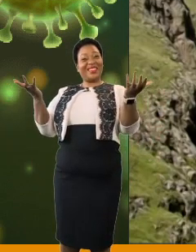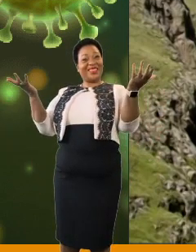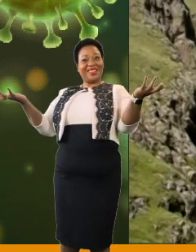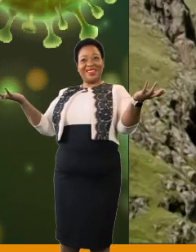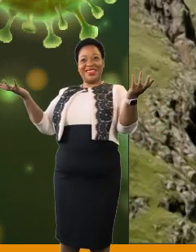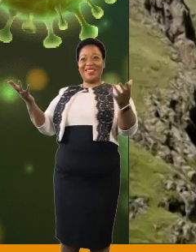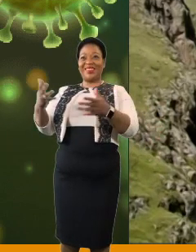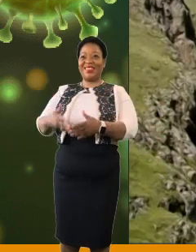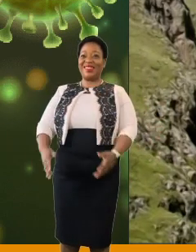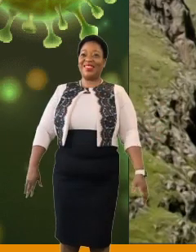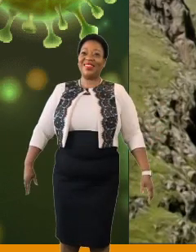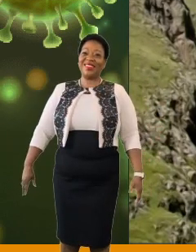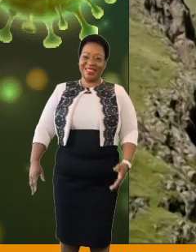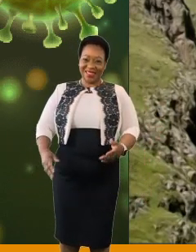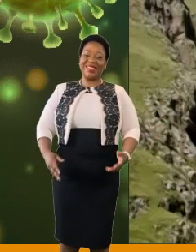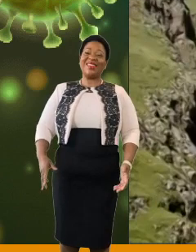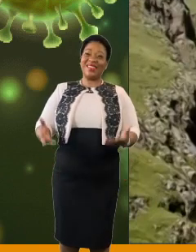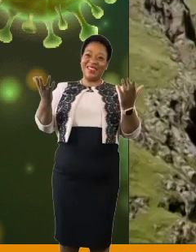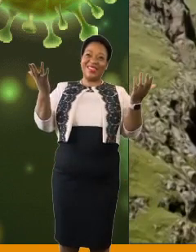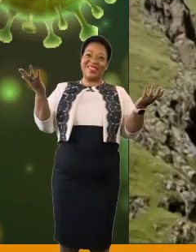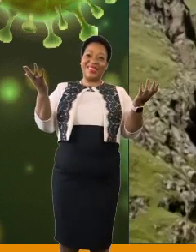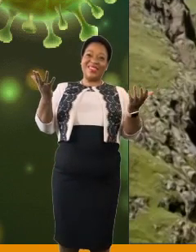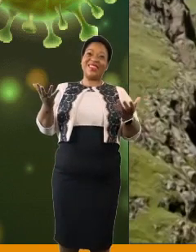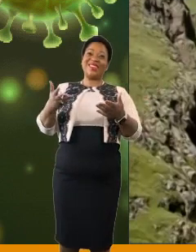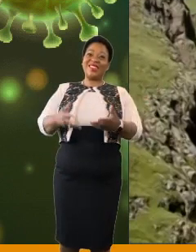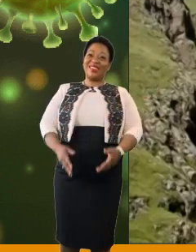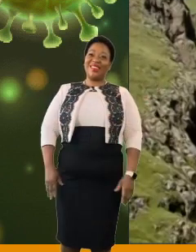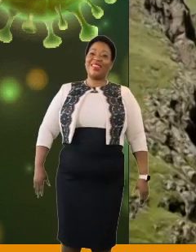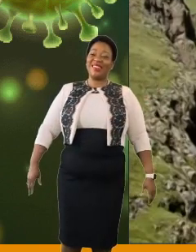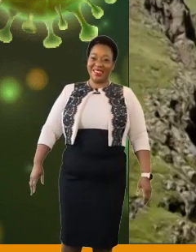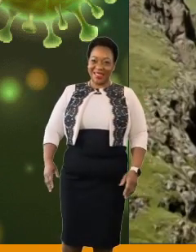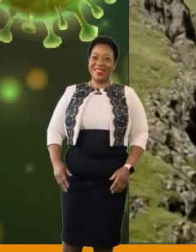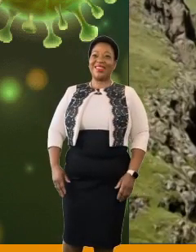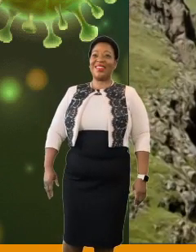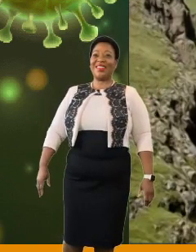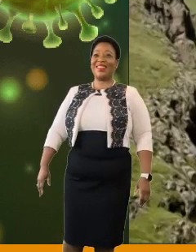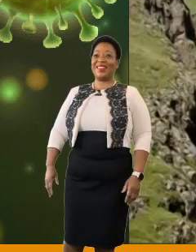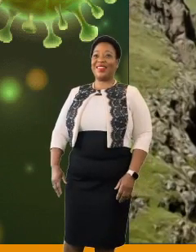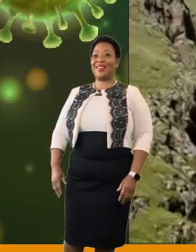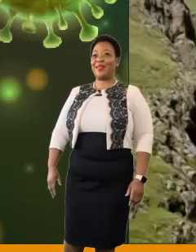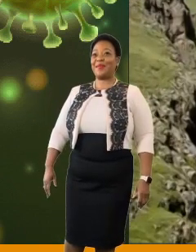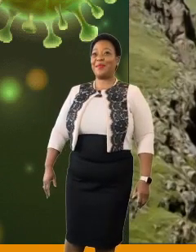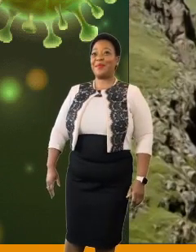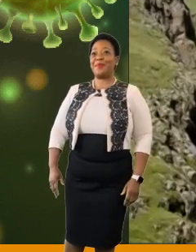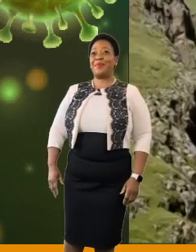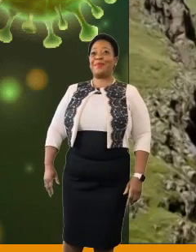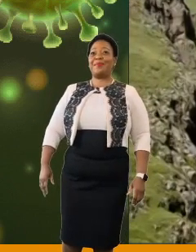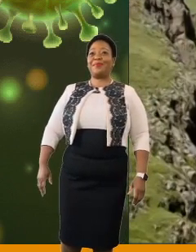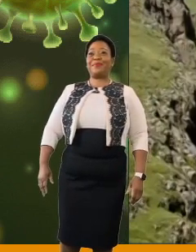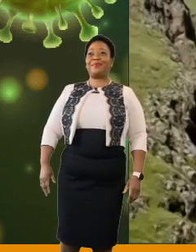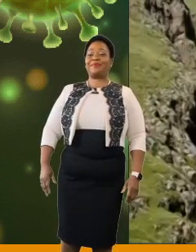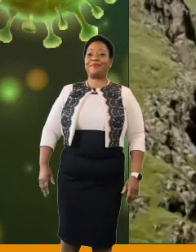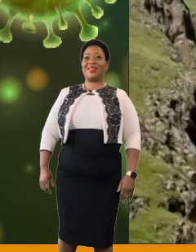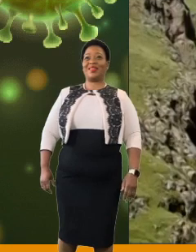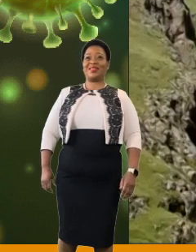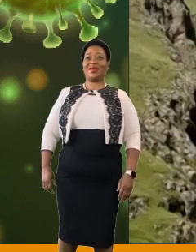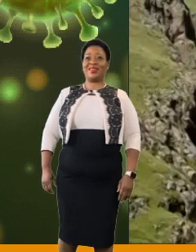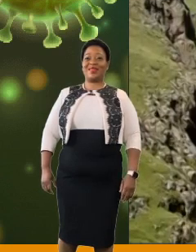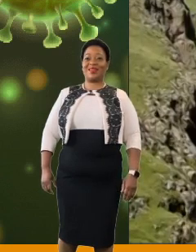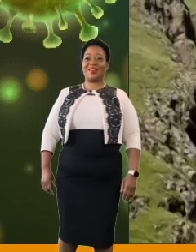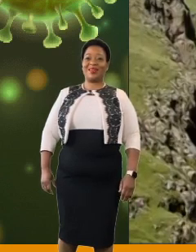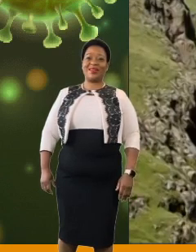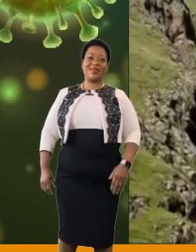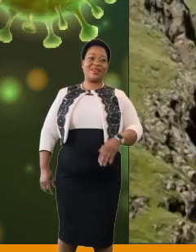So let's rather say we want to replace red tape with a red carpet to ensure that we open